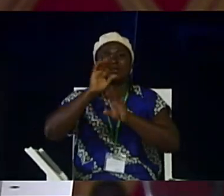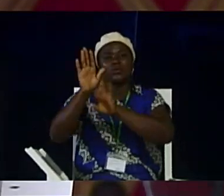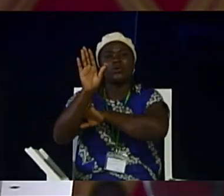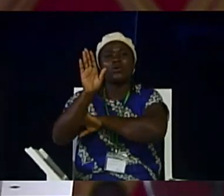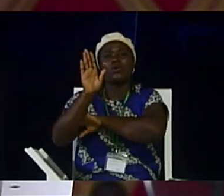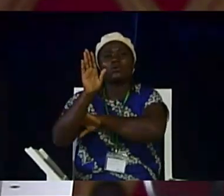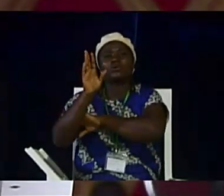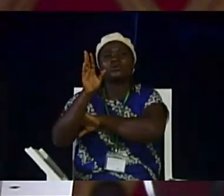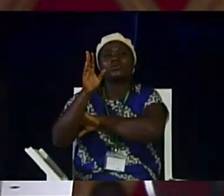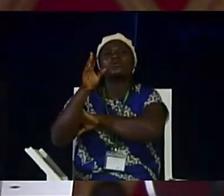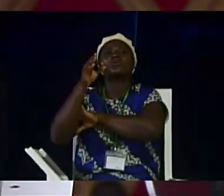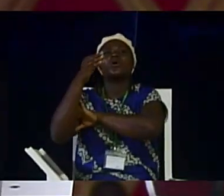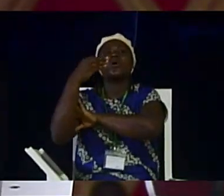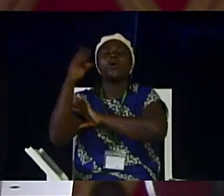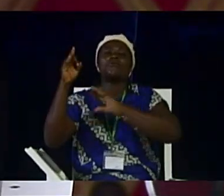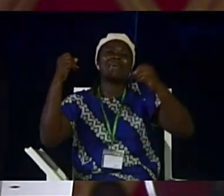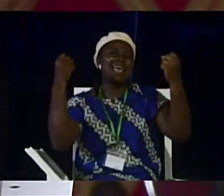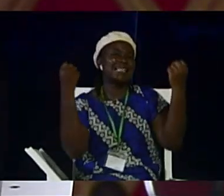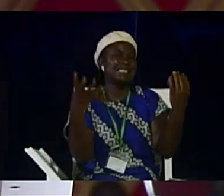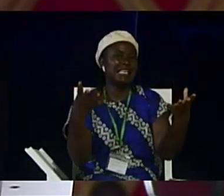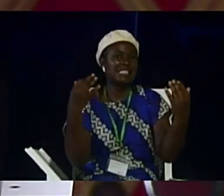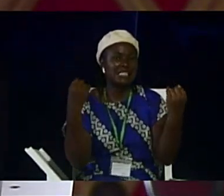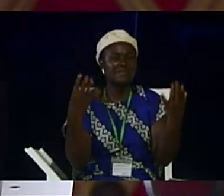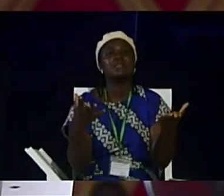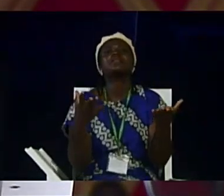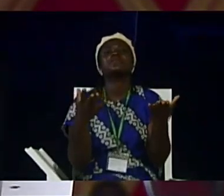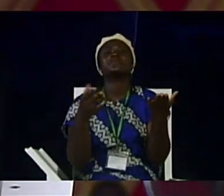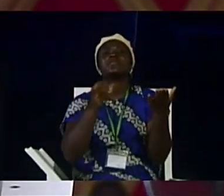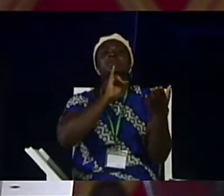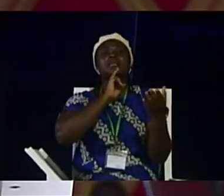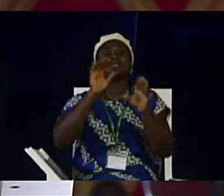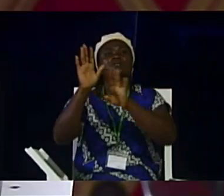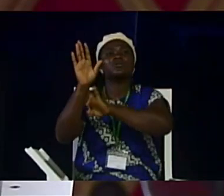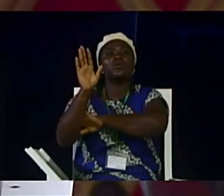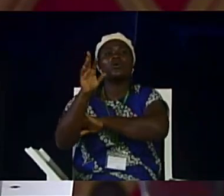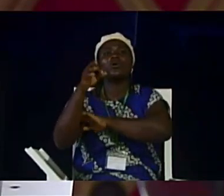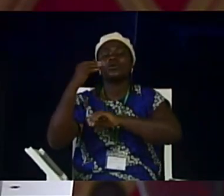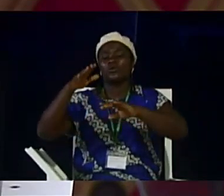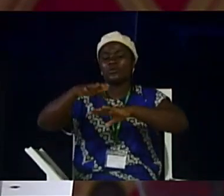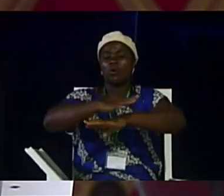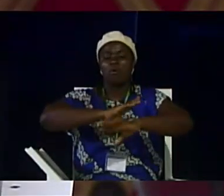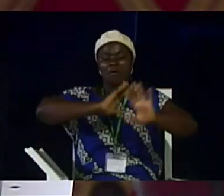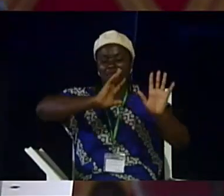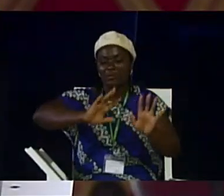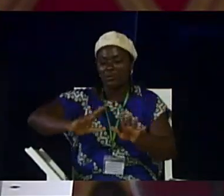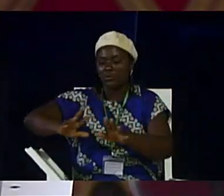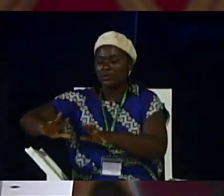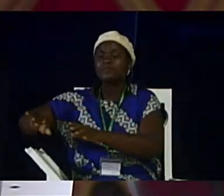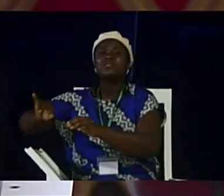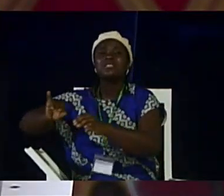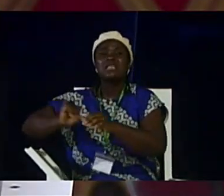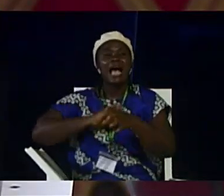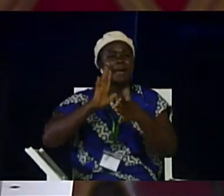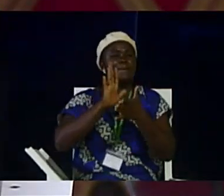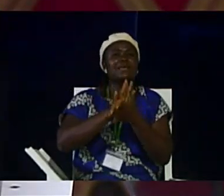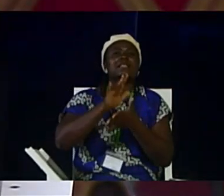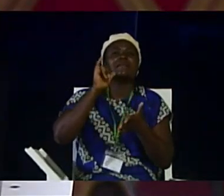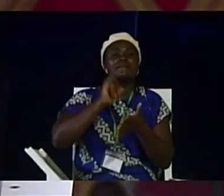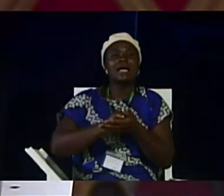of excessiveness. He's a God of overflowing. And I believe